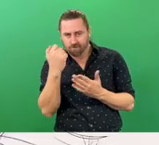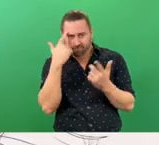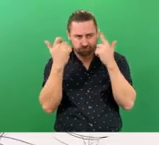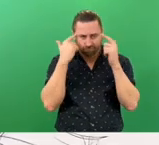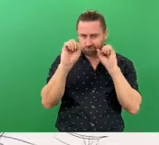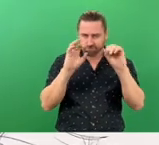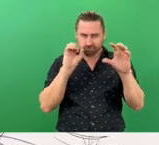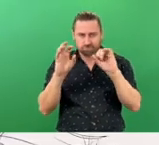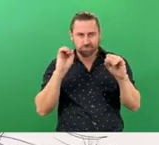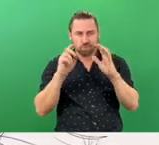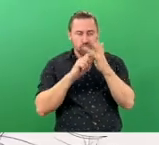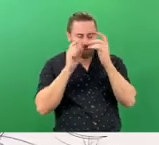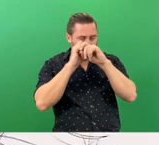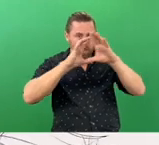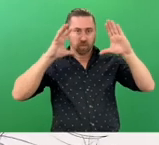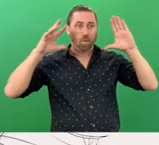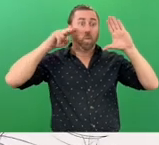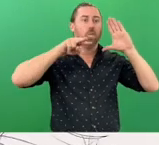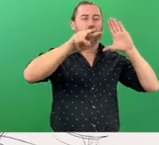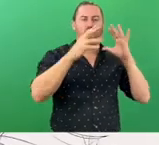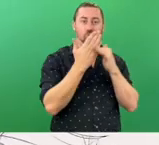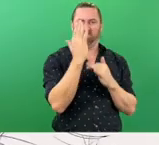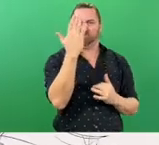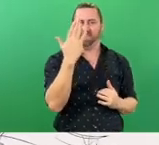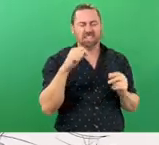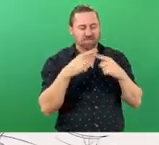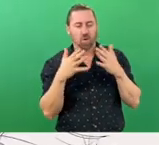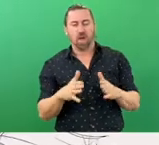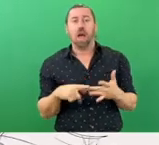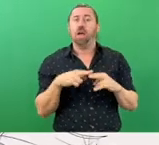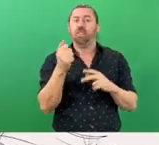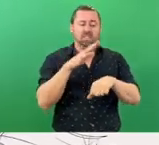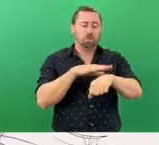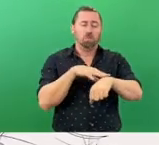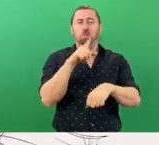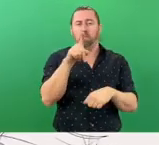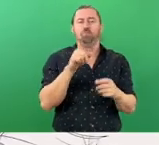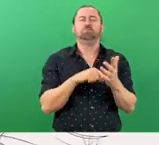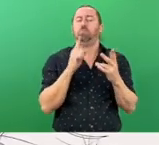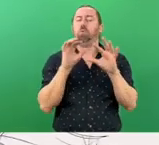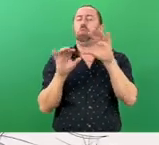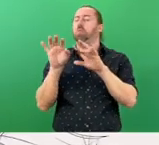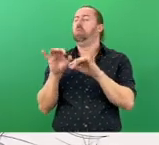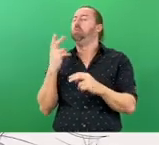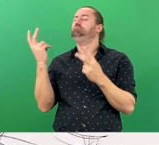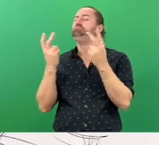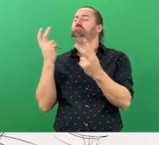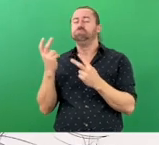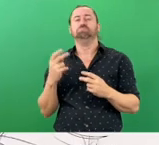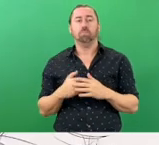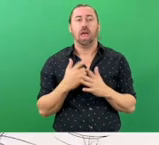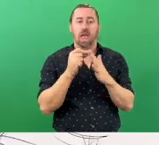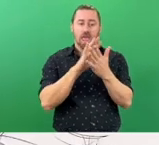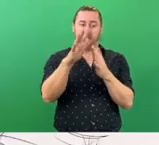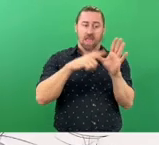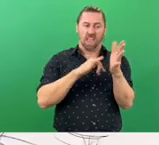the use of mirrors in really, really interesting ways. So I recommend, if you have time, just do a little dive into it, but also do a little dive into